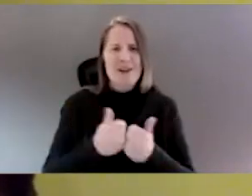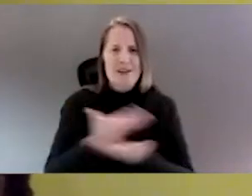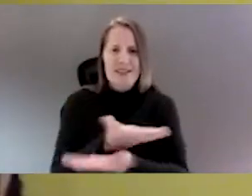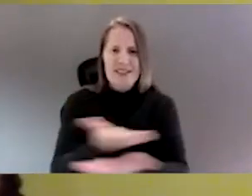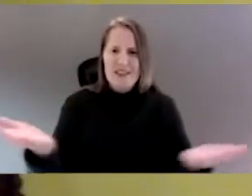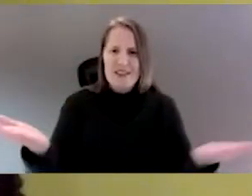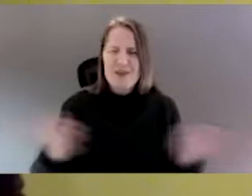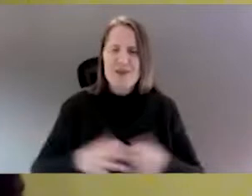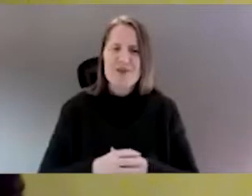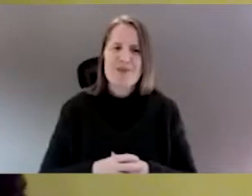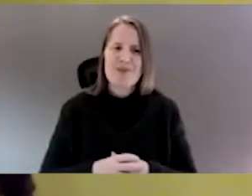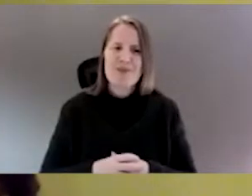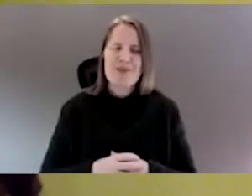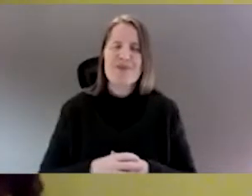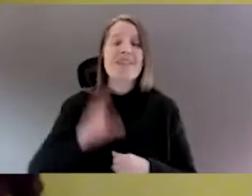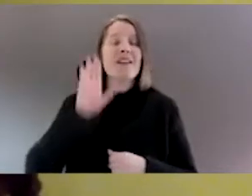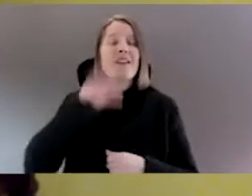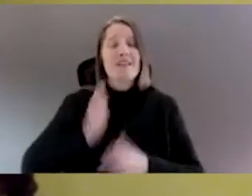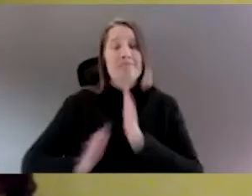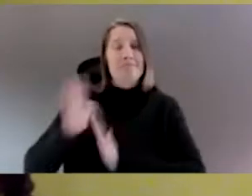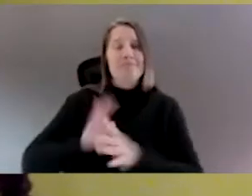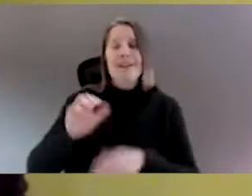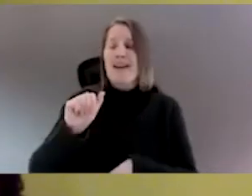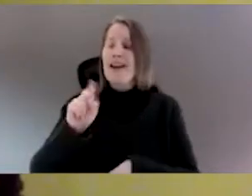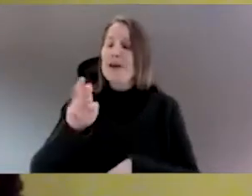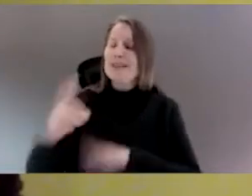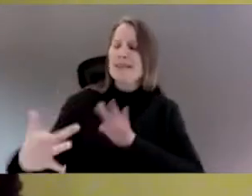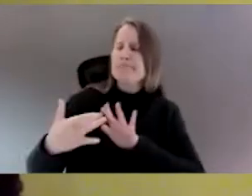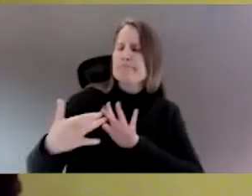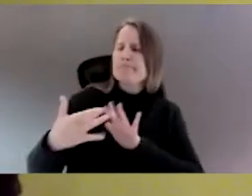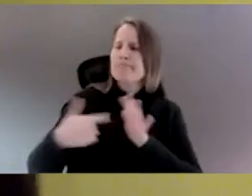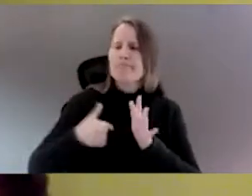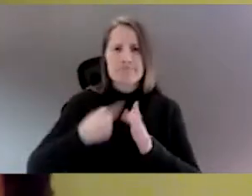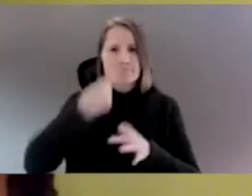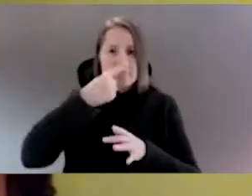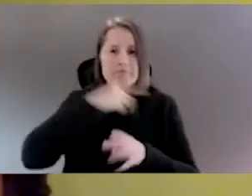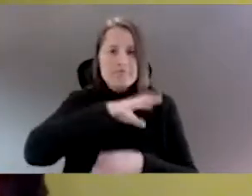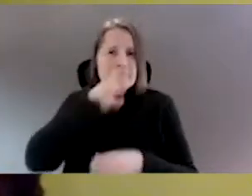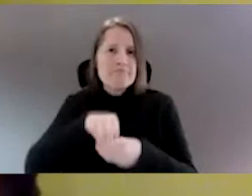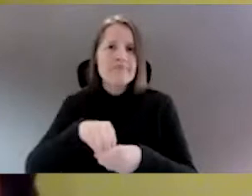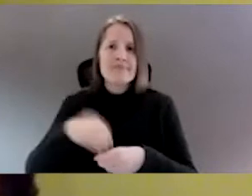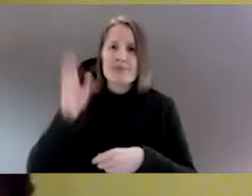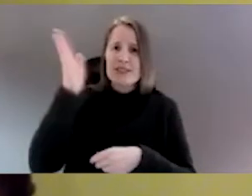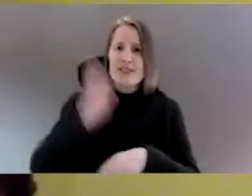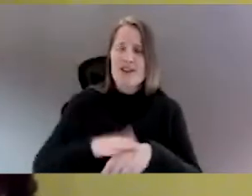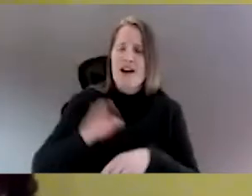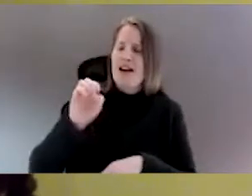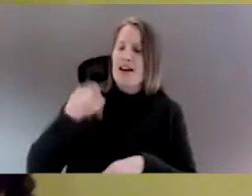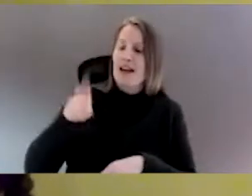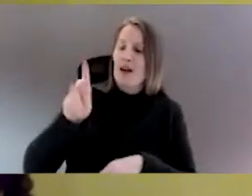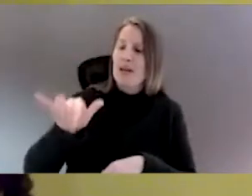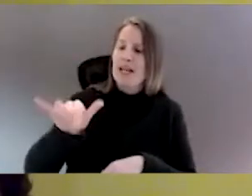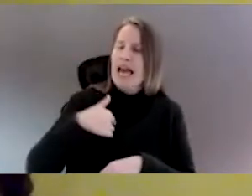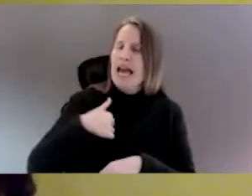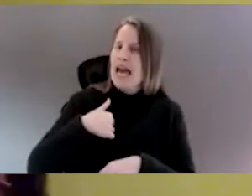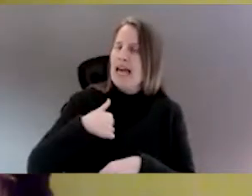When AUCD first reached out to me to be part of its presentation on equity, I have to admit, I